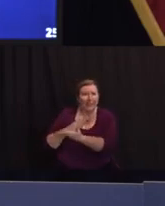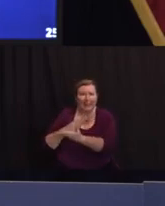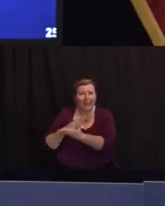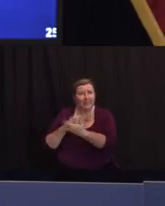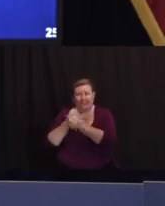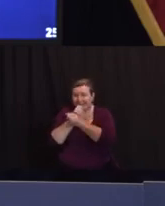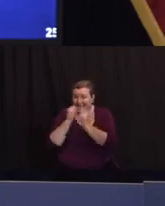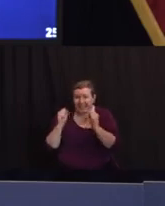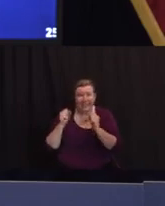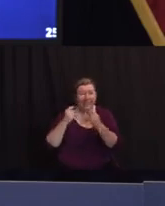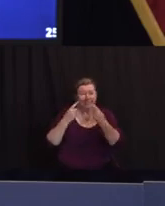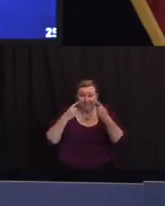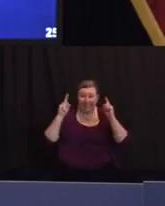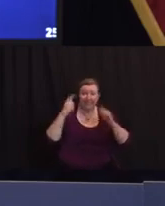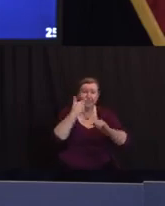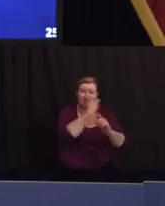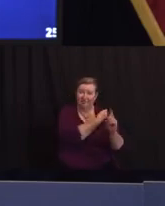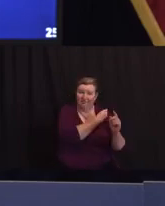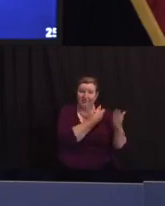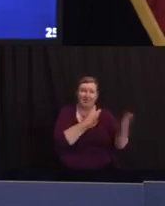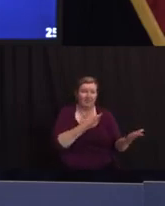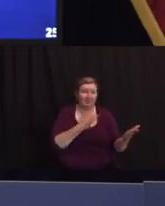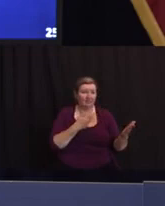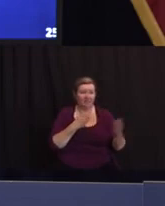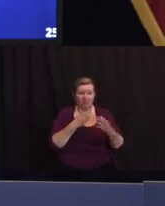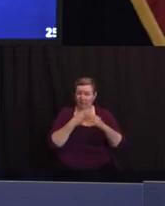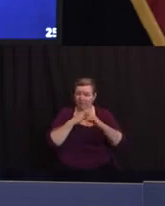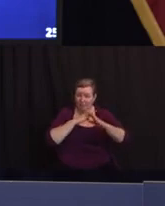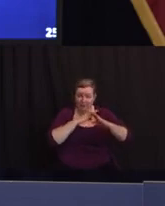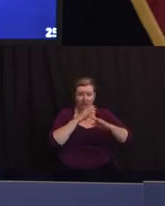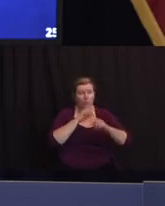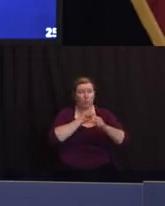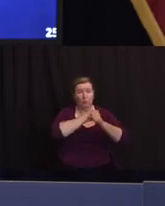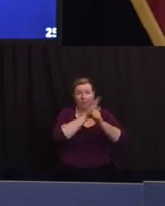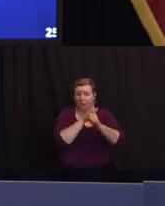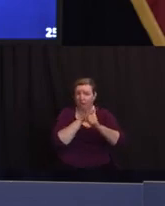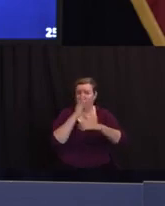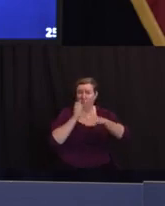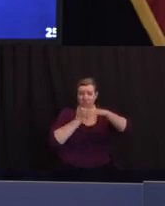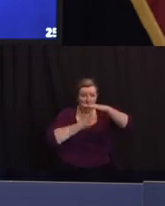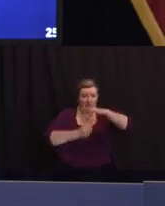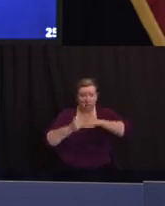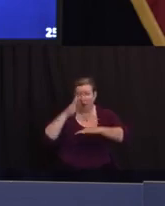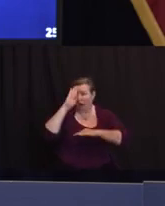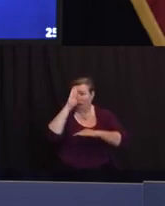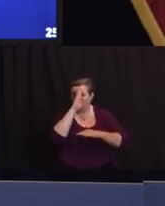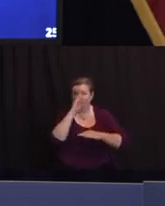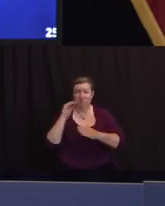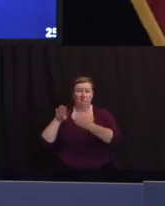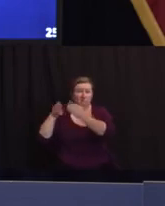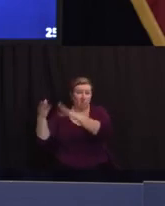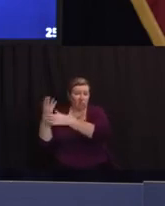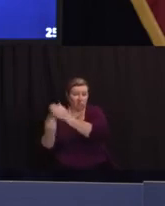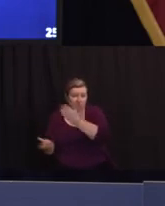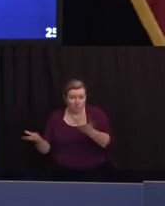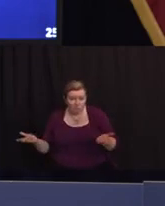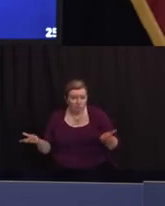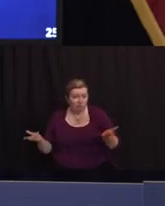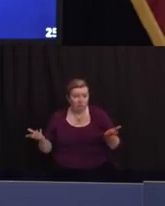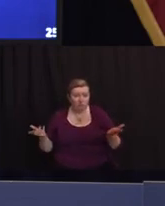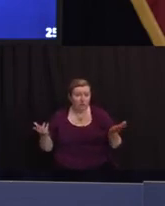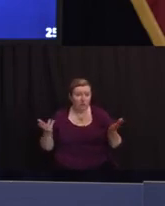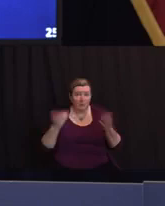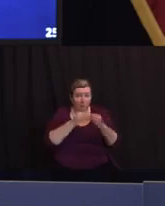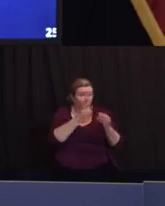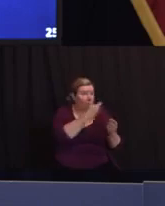prevent COVID-19 hospitalization and death. High vaccination rates protect not only those who are